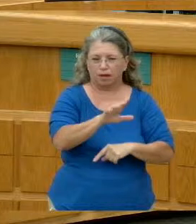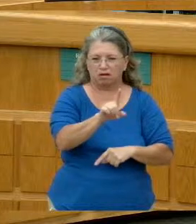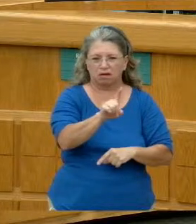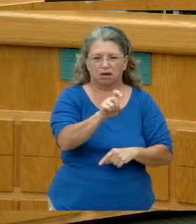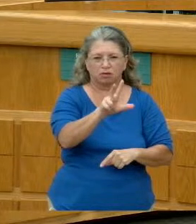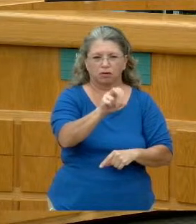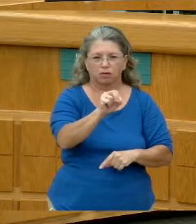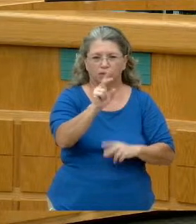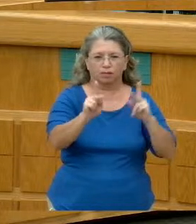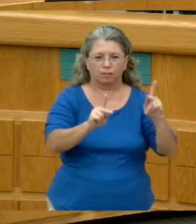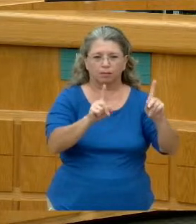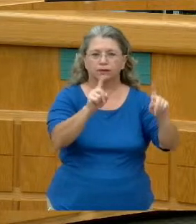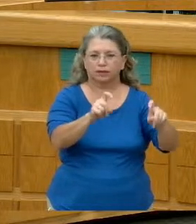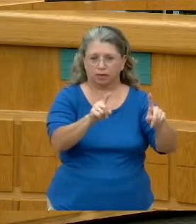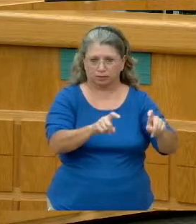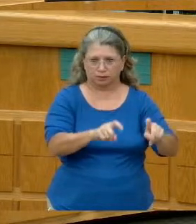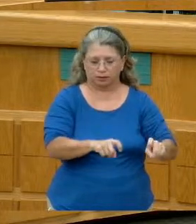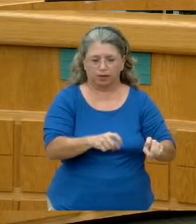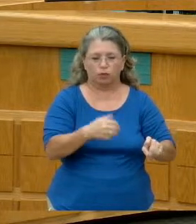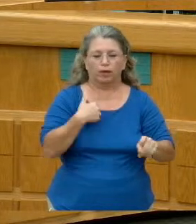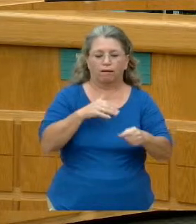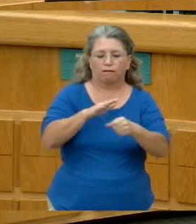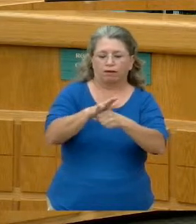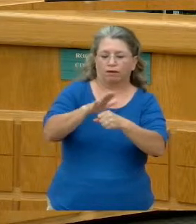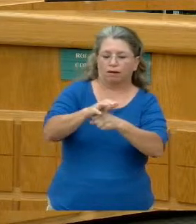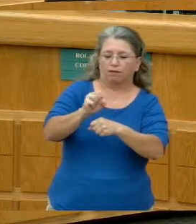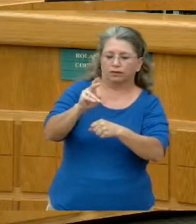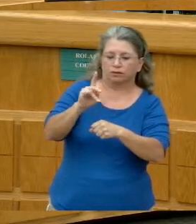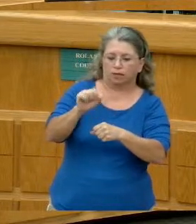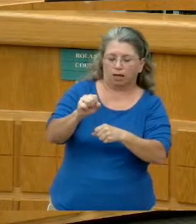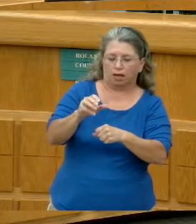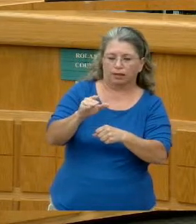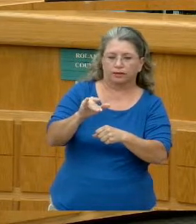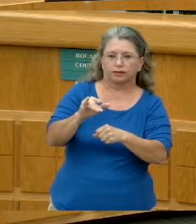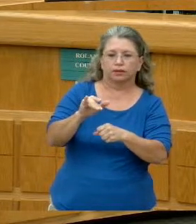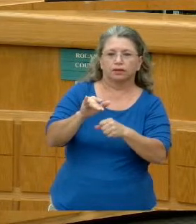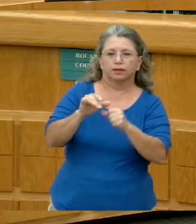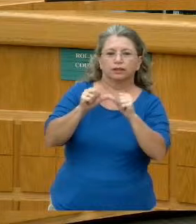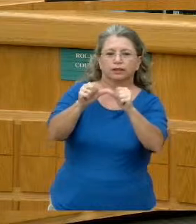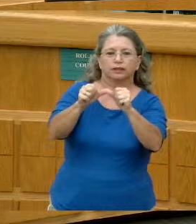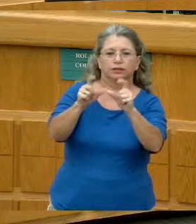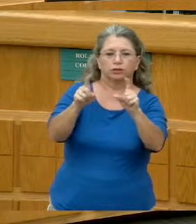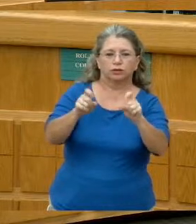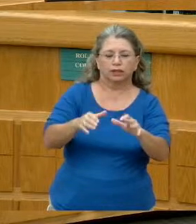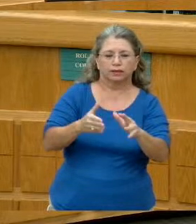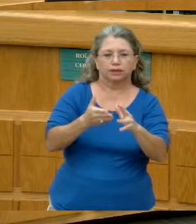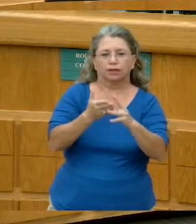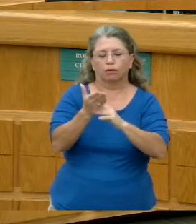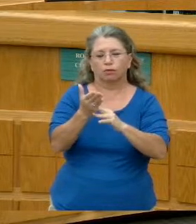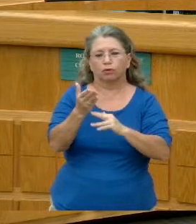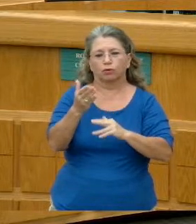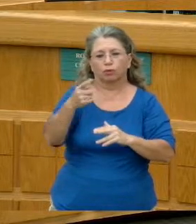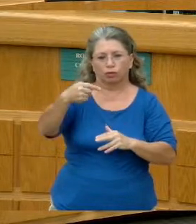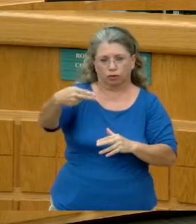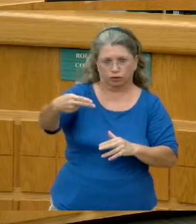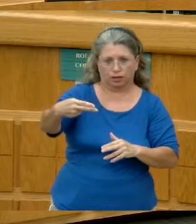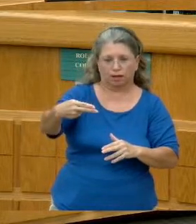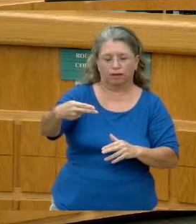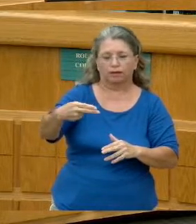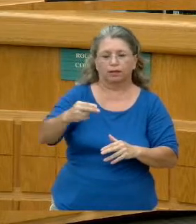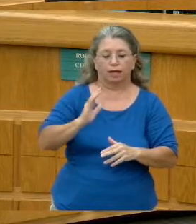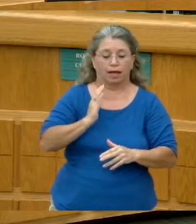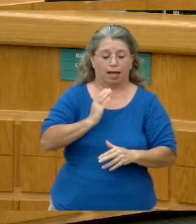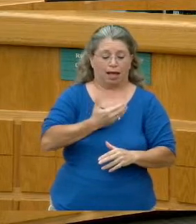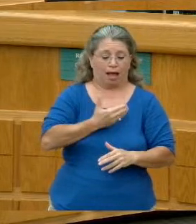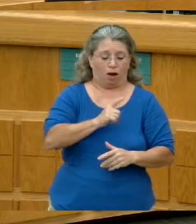so tested. We have enough supplies to continue our testing through Thursday. And at our labs,